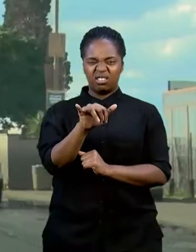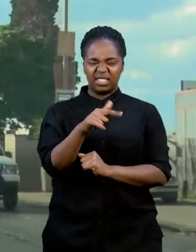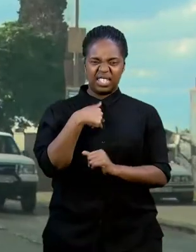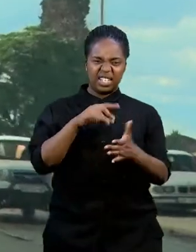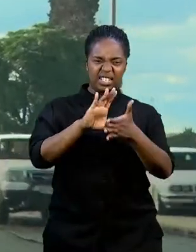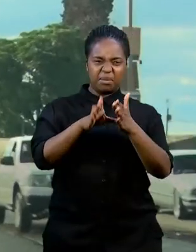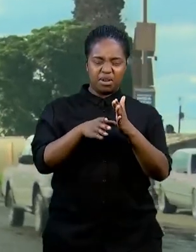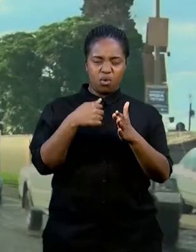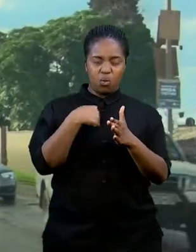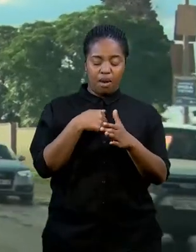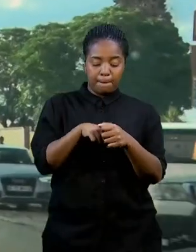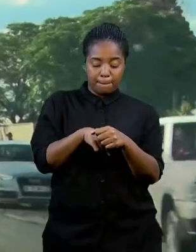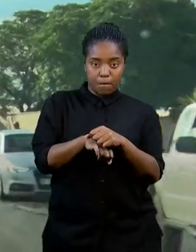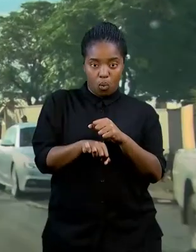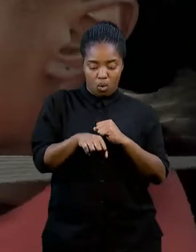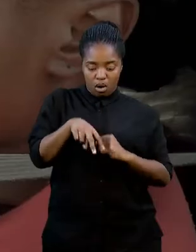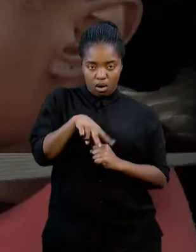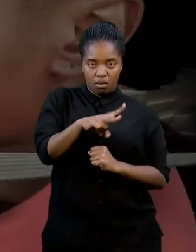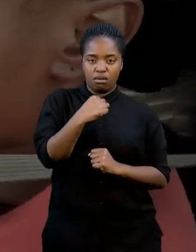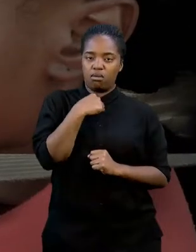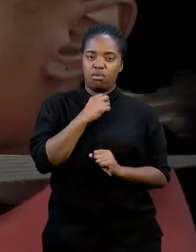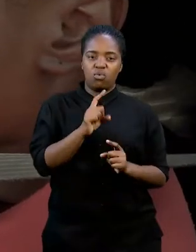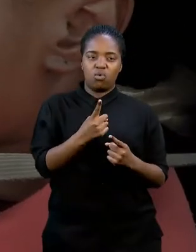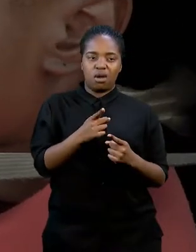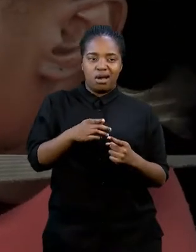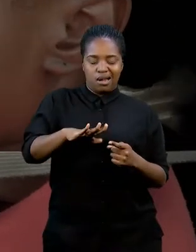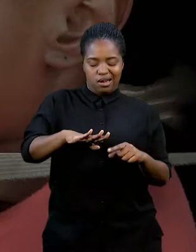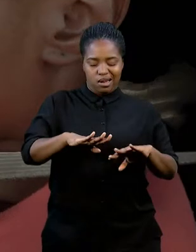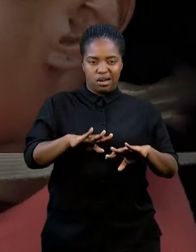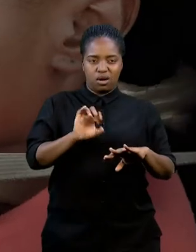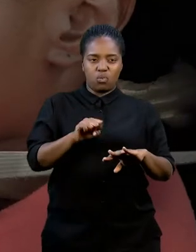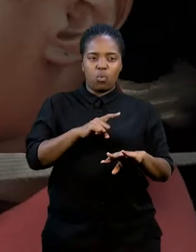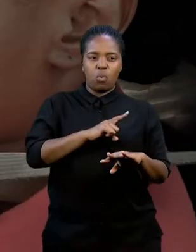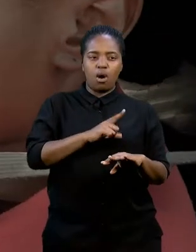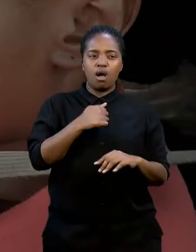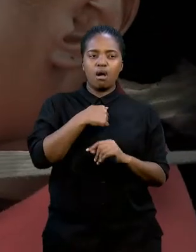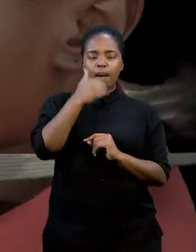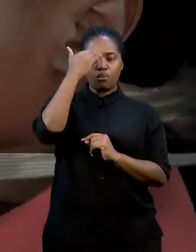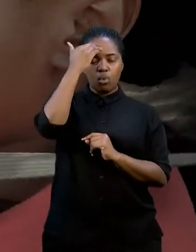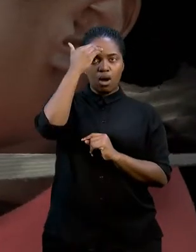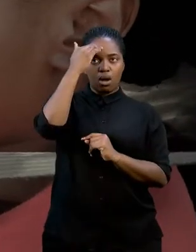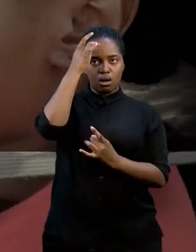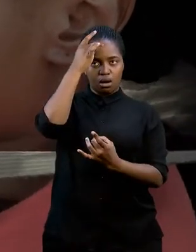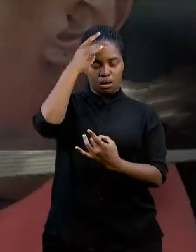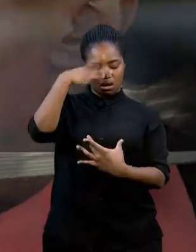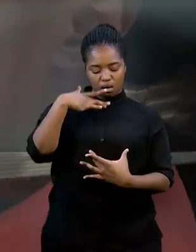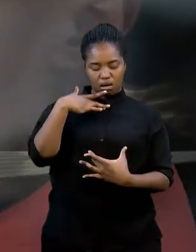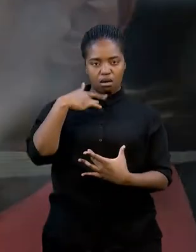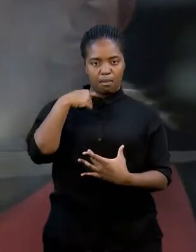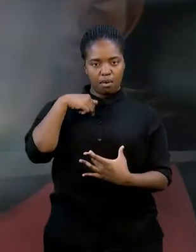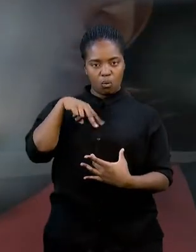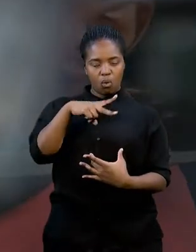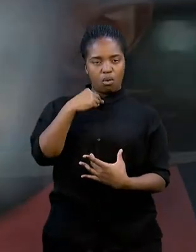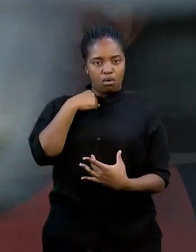palsy. Cerebral palsy e bo ba dzuletse sinya ku mhleketo loko unga kume moya wa ku helela a mhleketeni